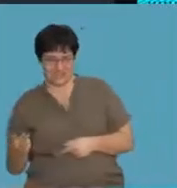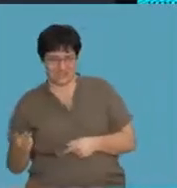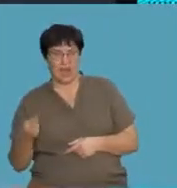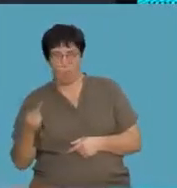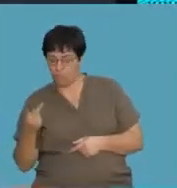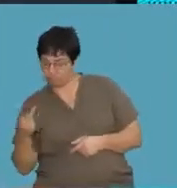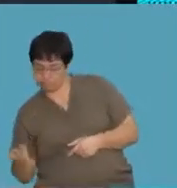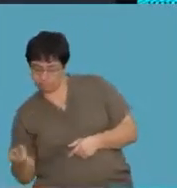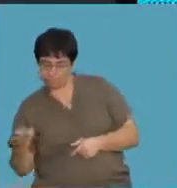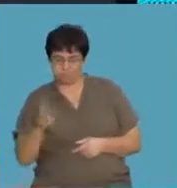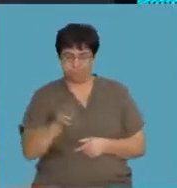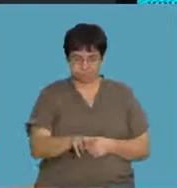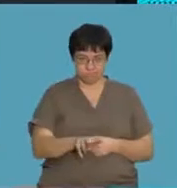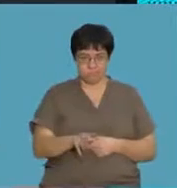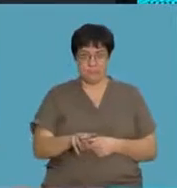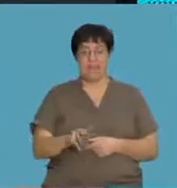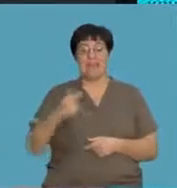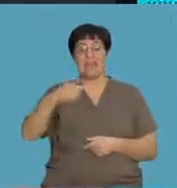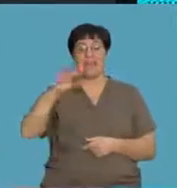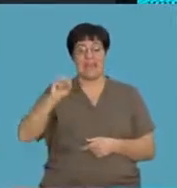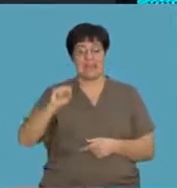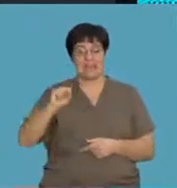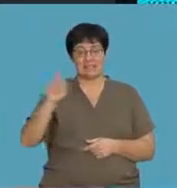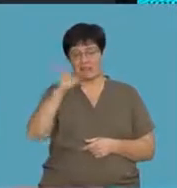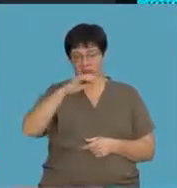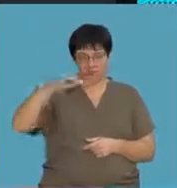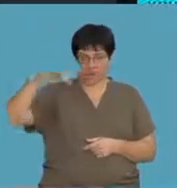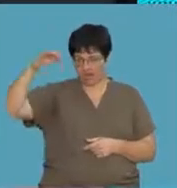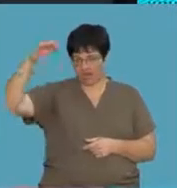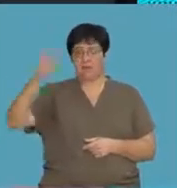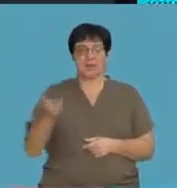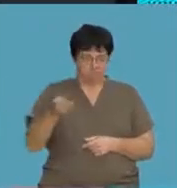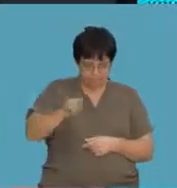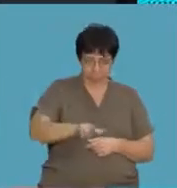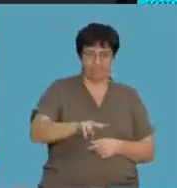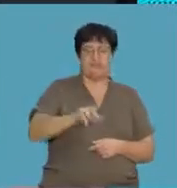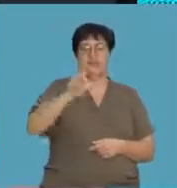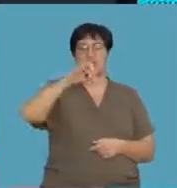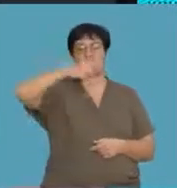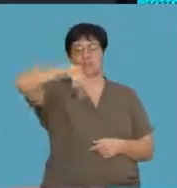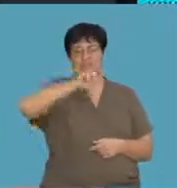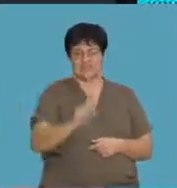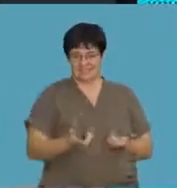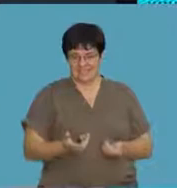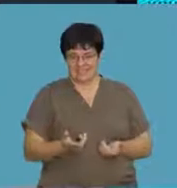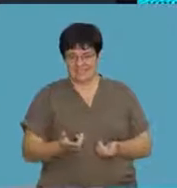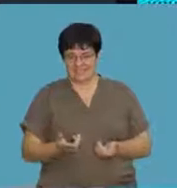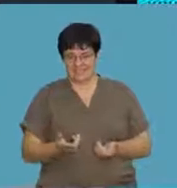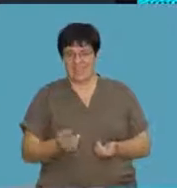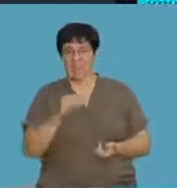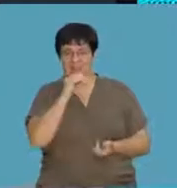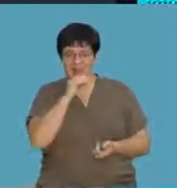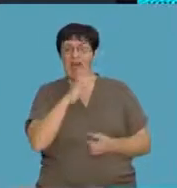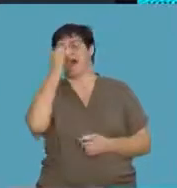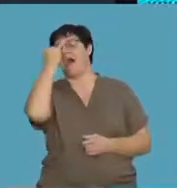to liquid. So when a gas condenses, it liquefies, it becomes a liquid. Okay, that is a phase change, which